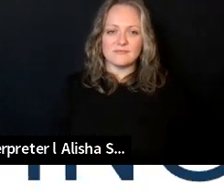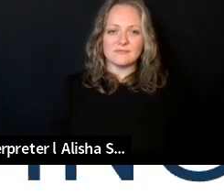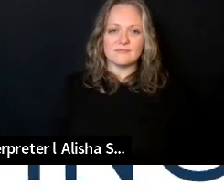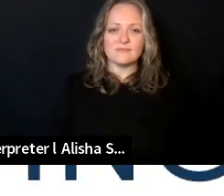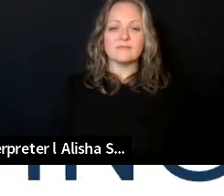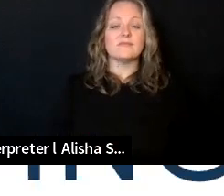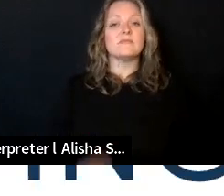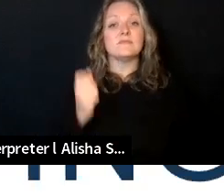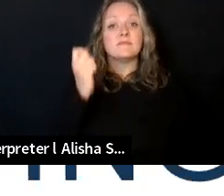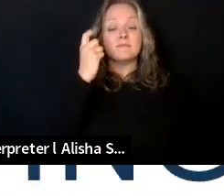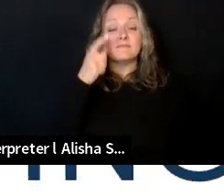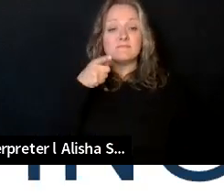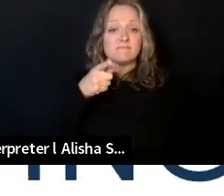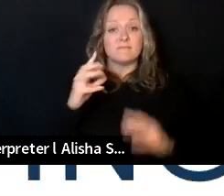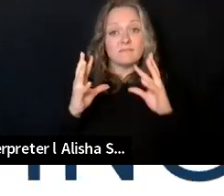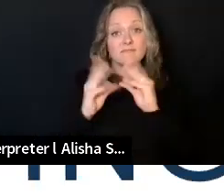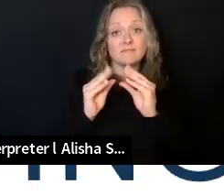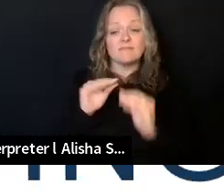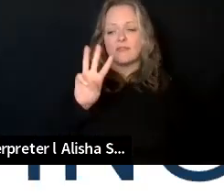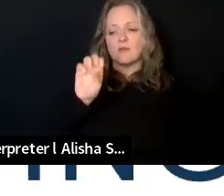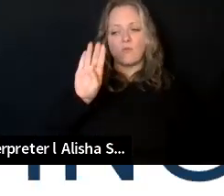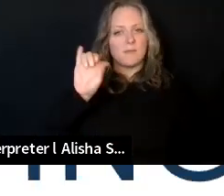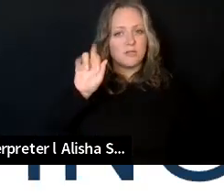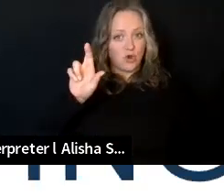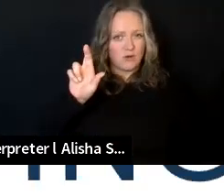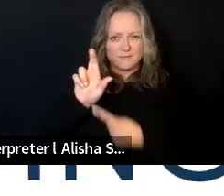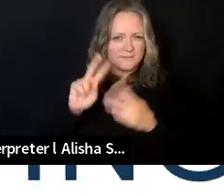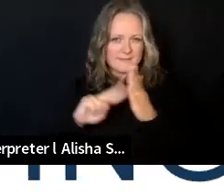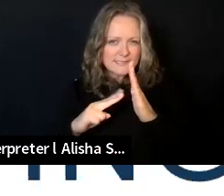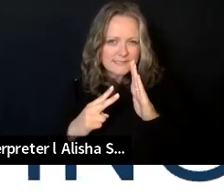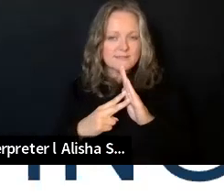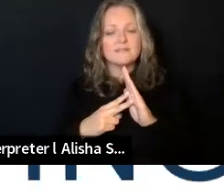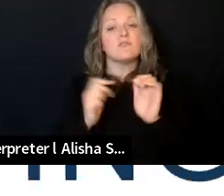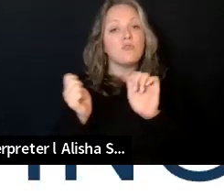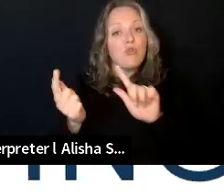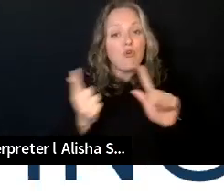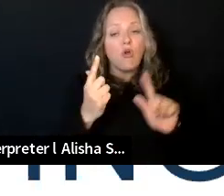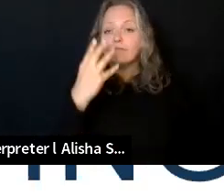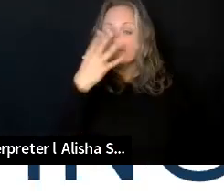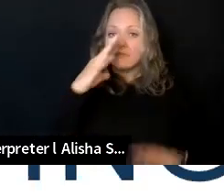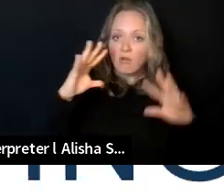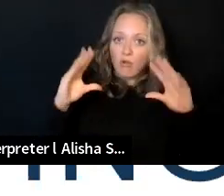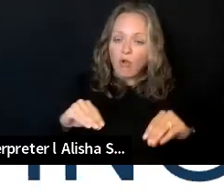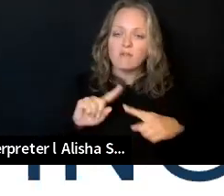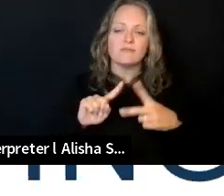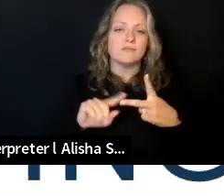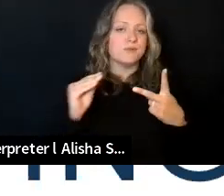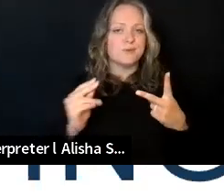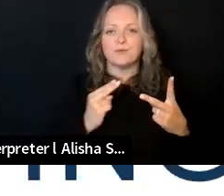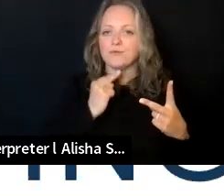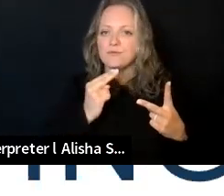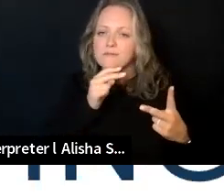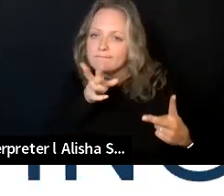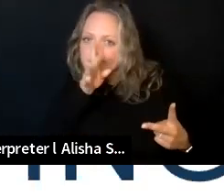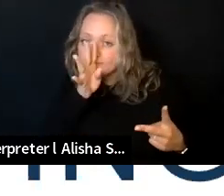Okay, this session is a webinar, so that means that all attendees are muted and your videos are off. We are recording the